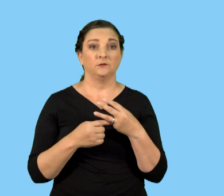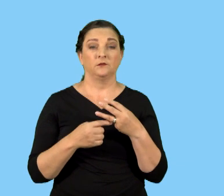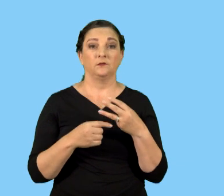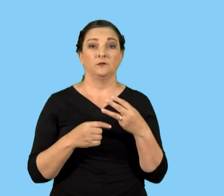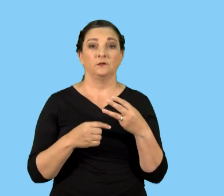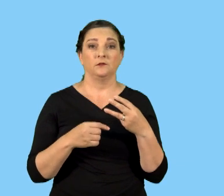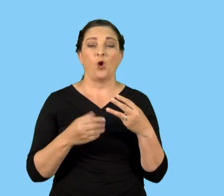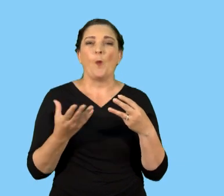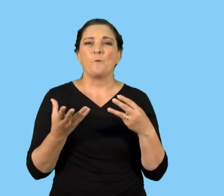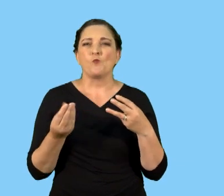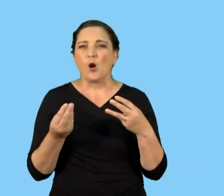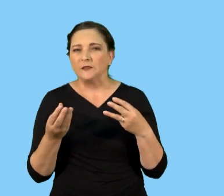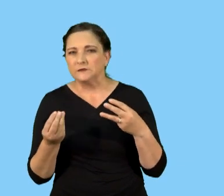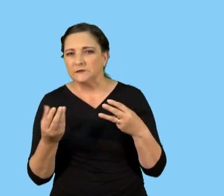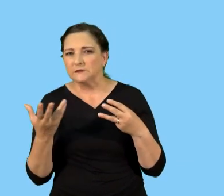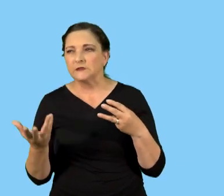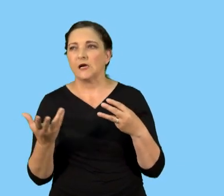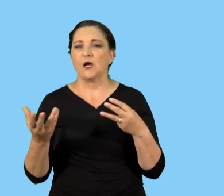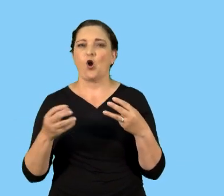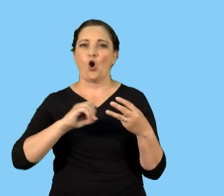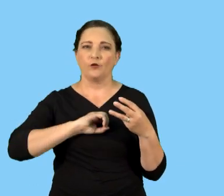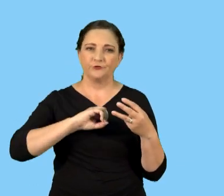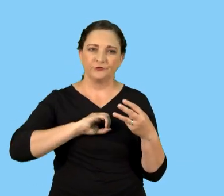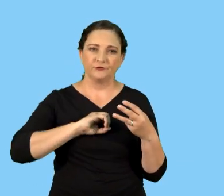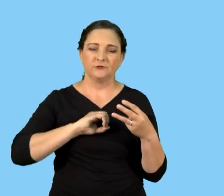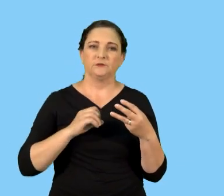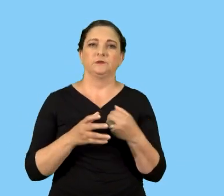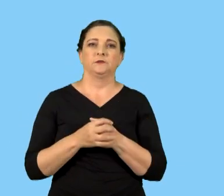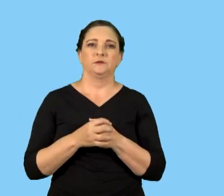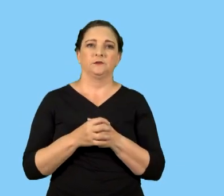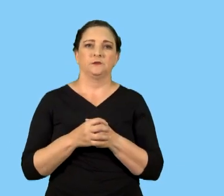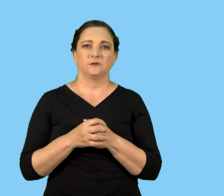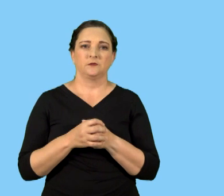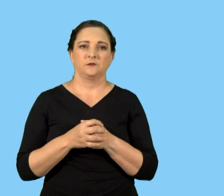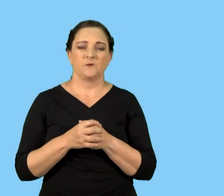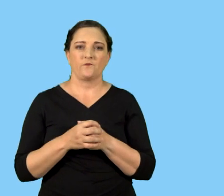We also sometimes need the moisture or water. Let's just say moisture.